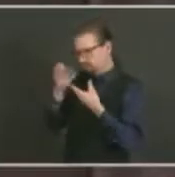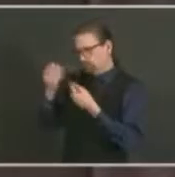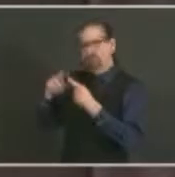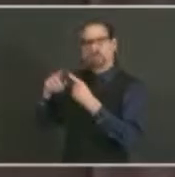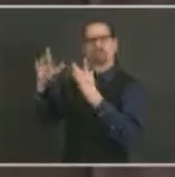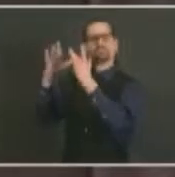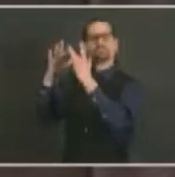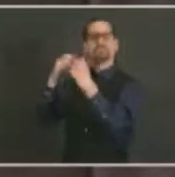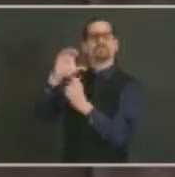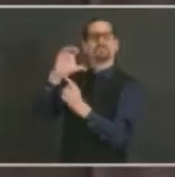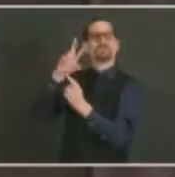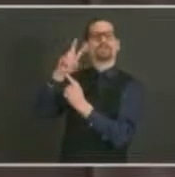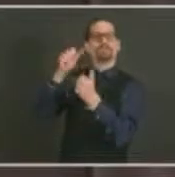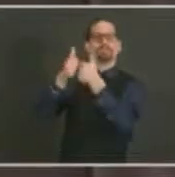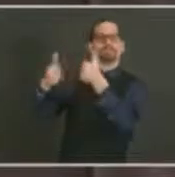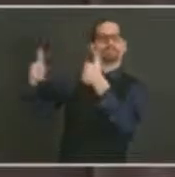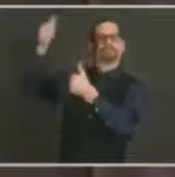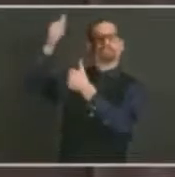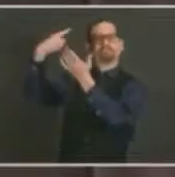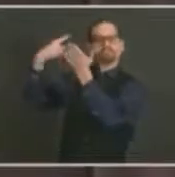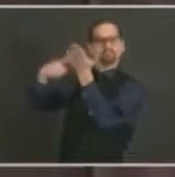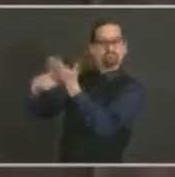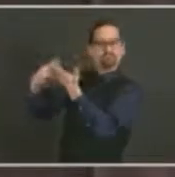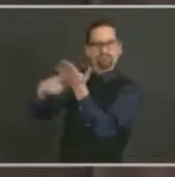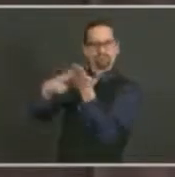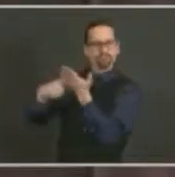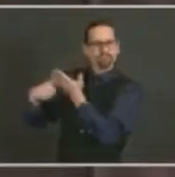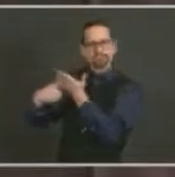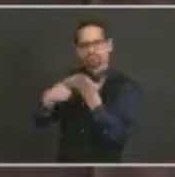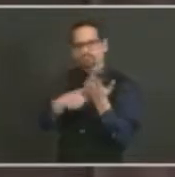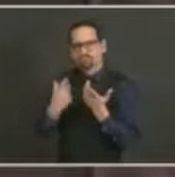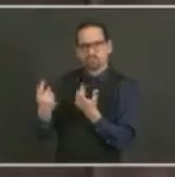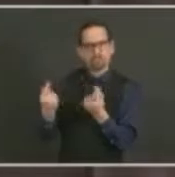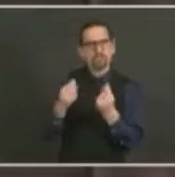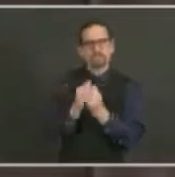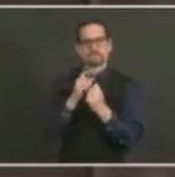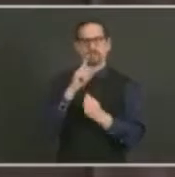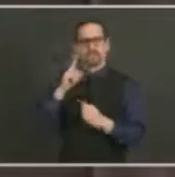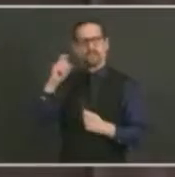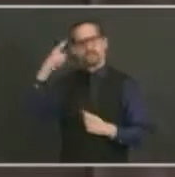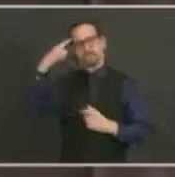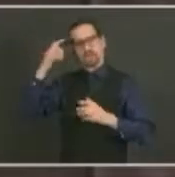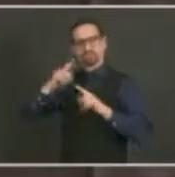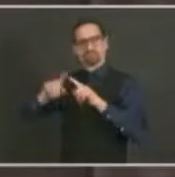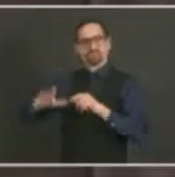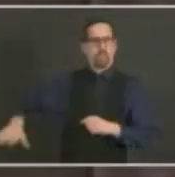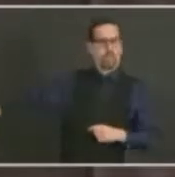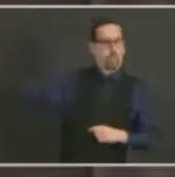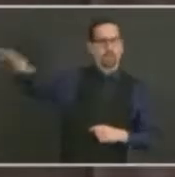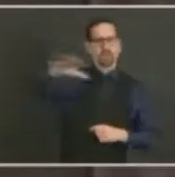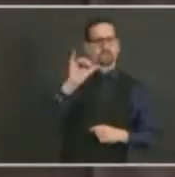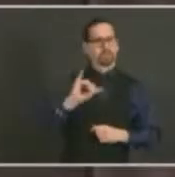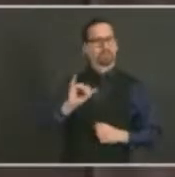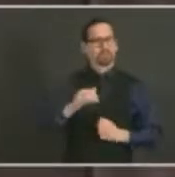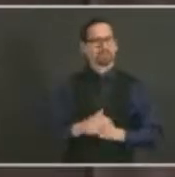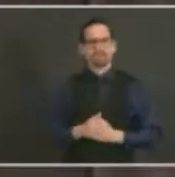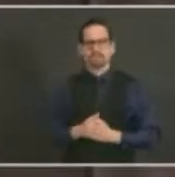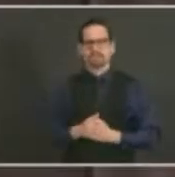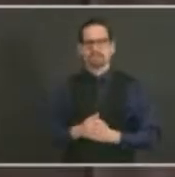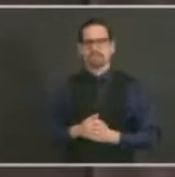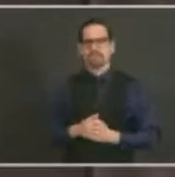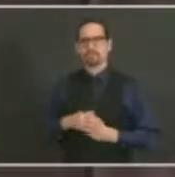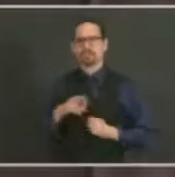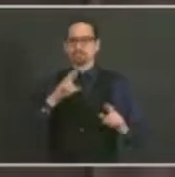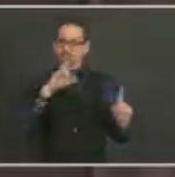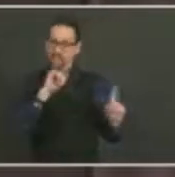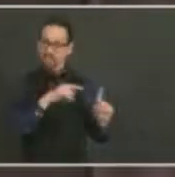thing. That Rhode Island will move from being dead last with the percentage of vaccines used? I think the plans that we have